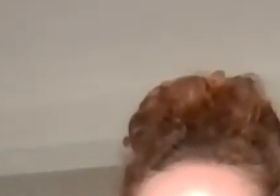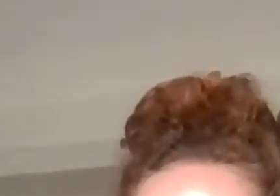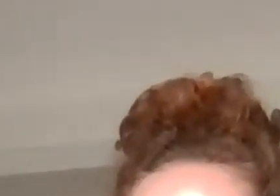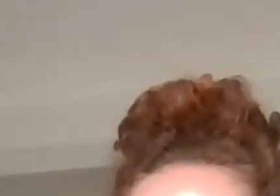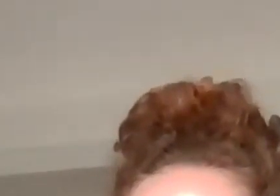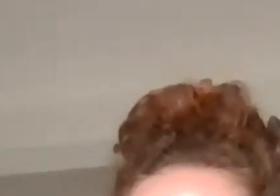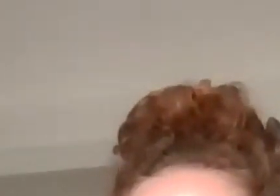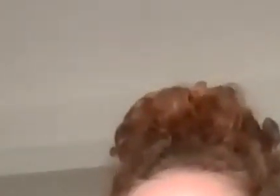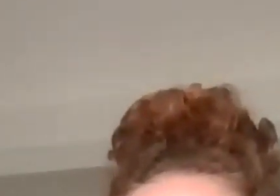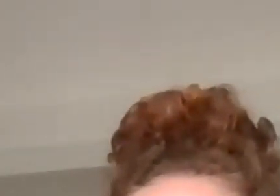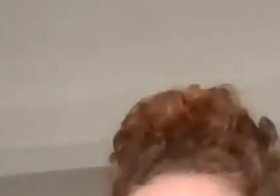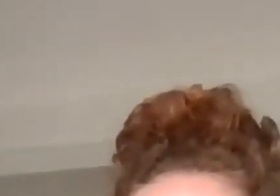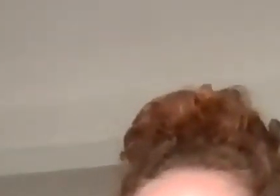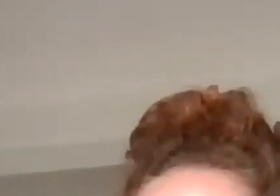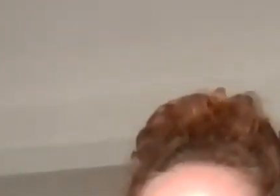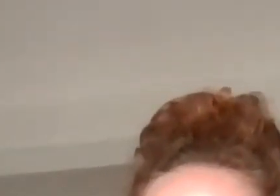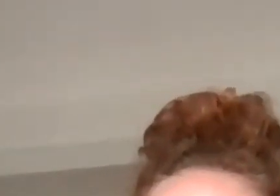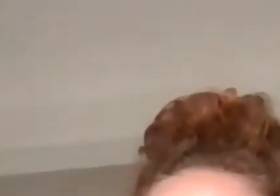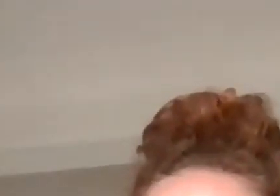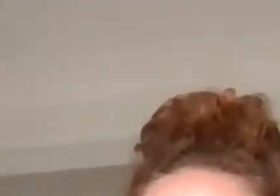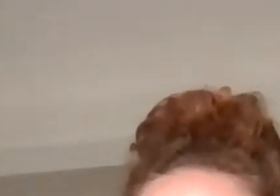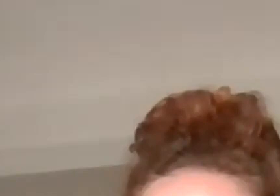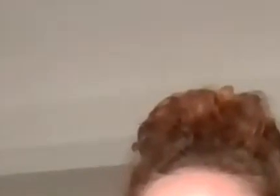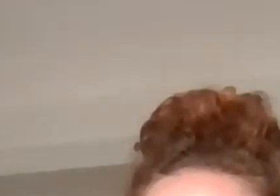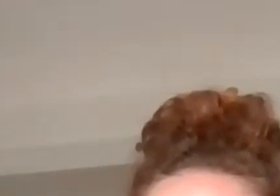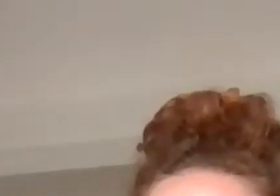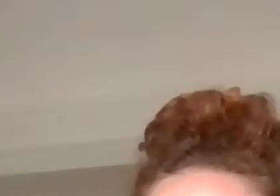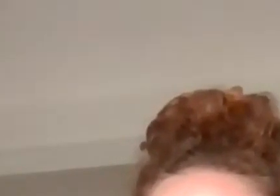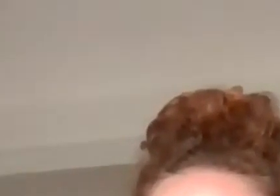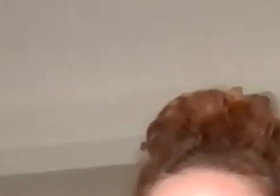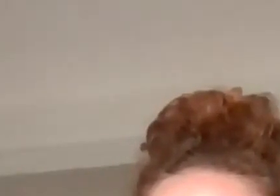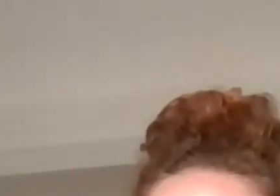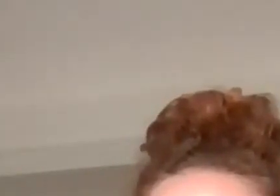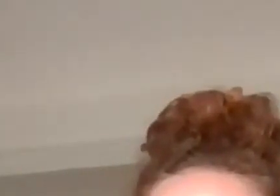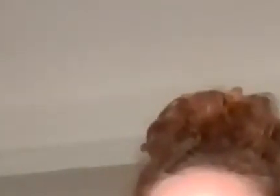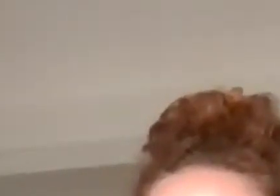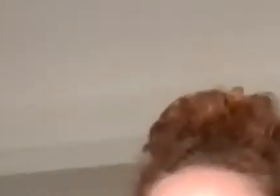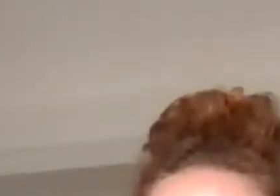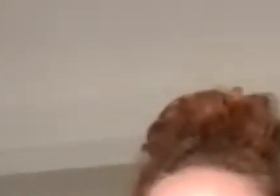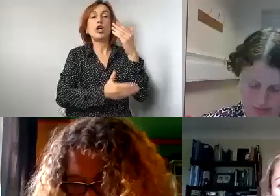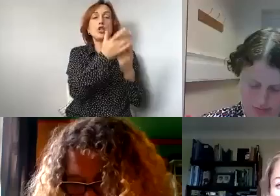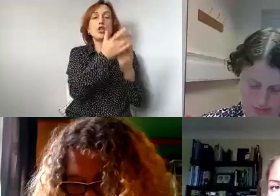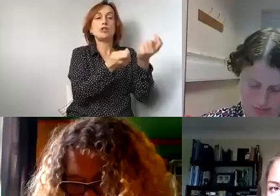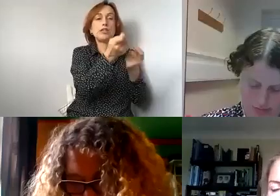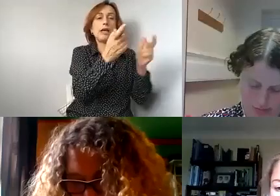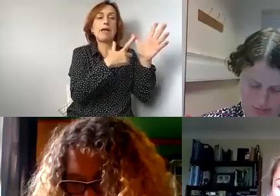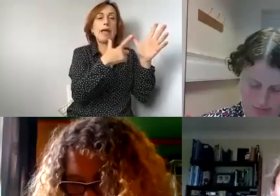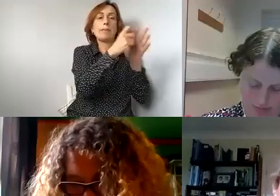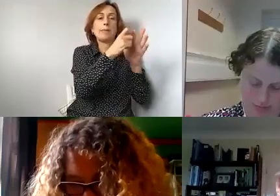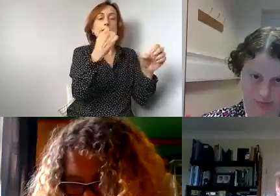over to Rob for a moment, if you're there, Rob, just to announce who the new chair of the APPG is,